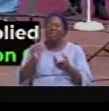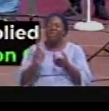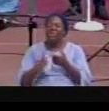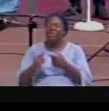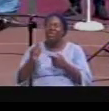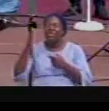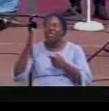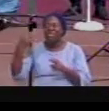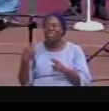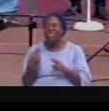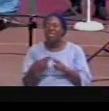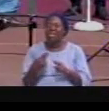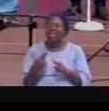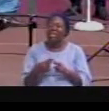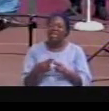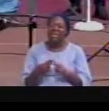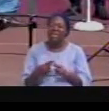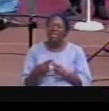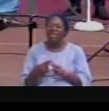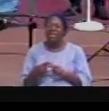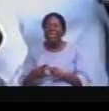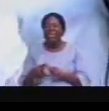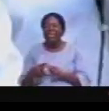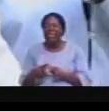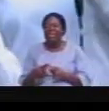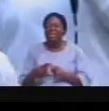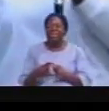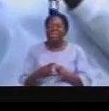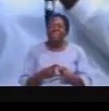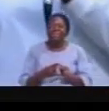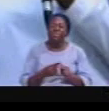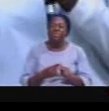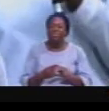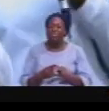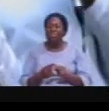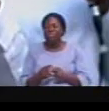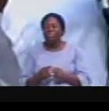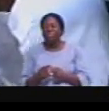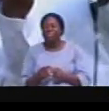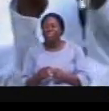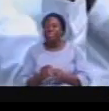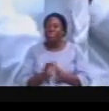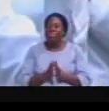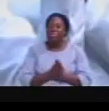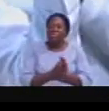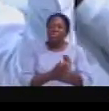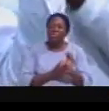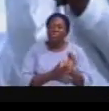Listen to what you need. I'm not controlled.